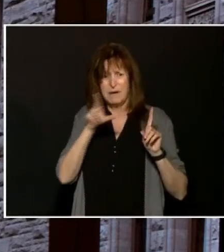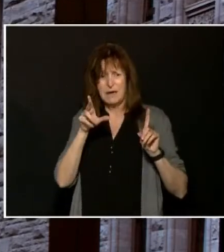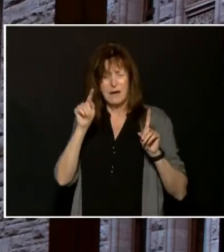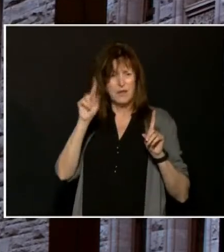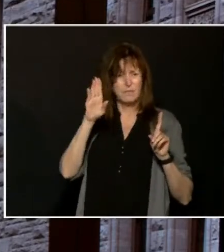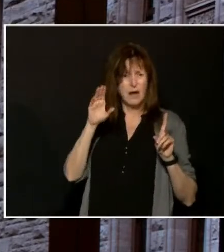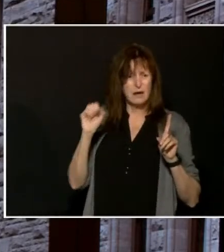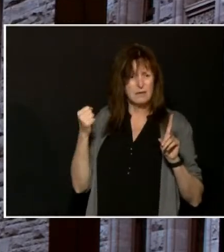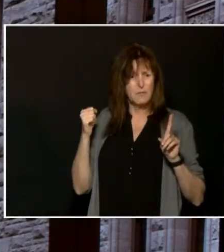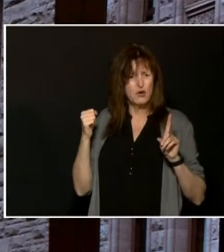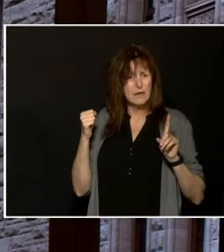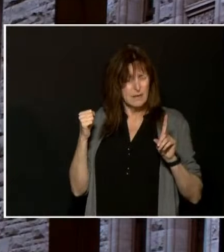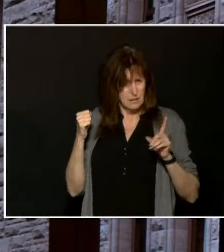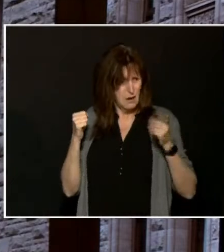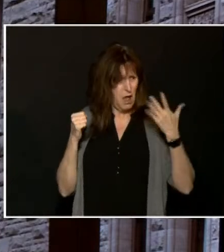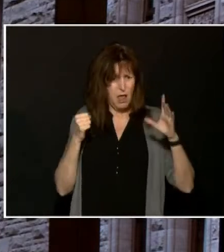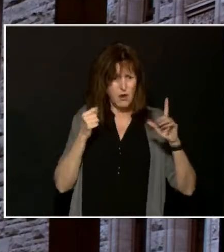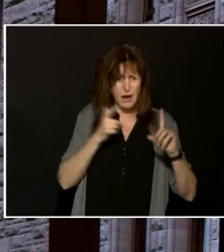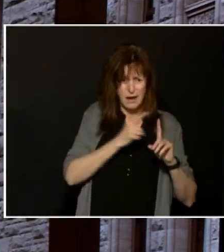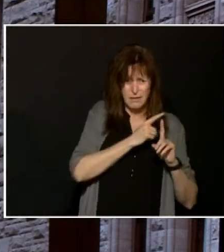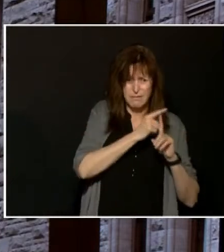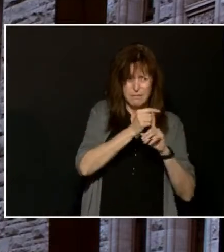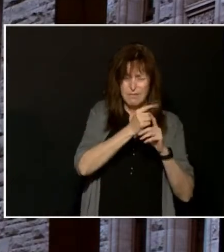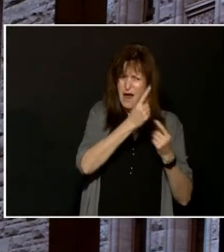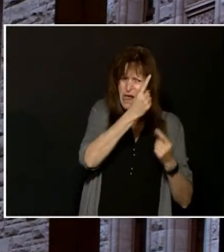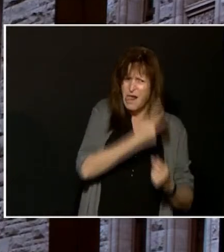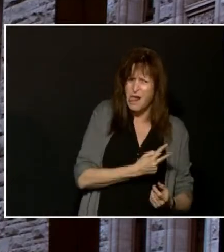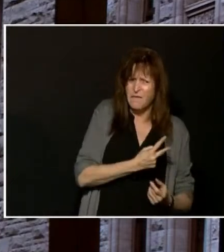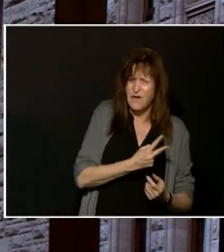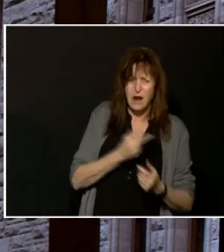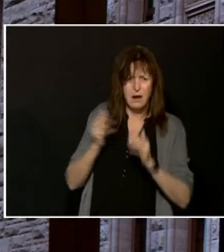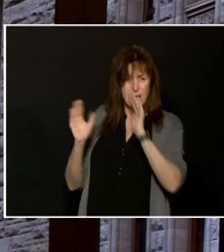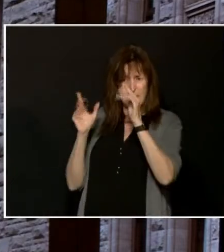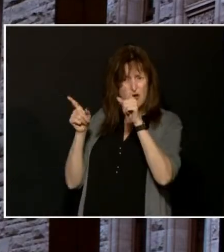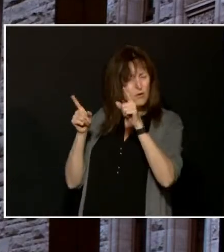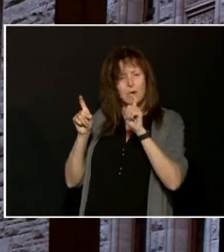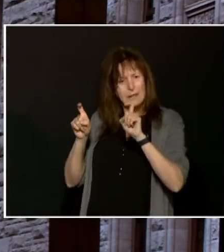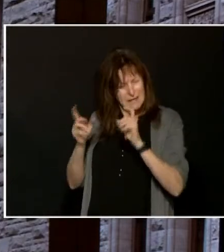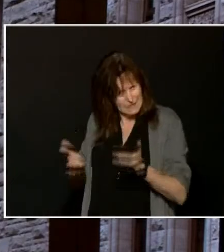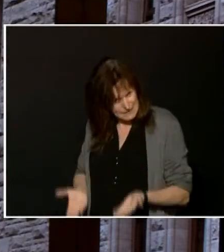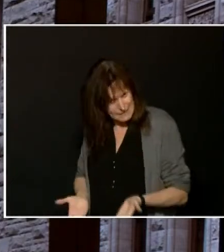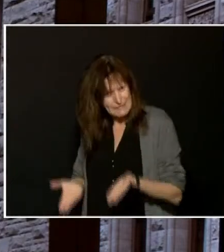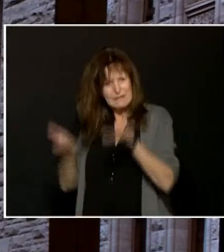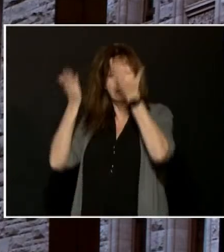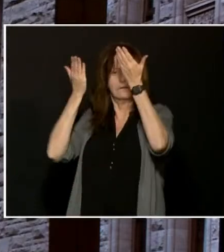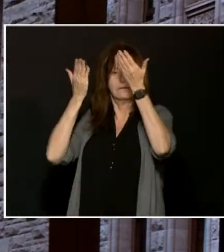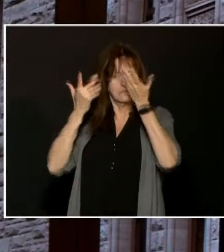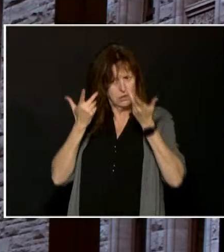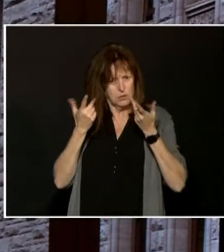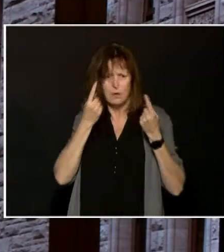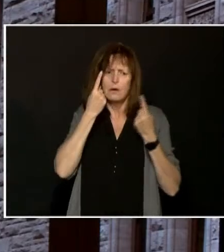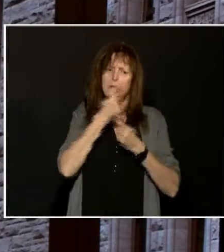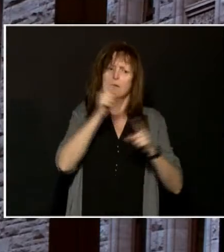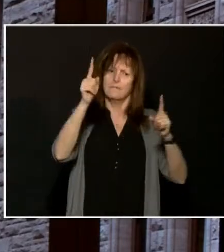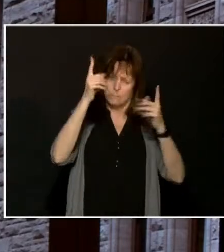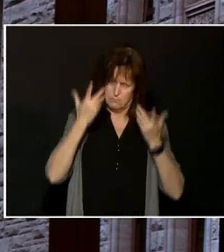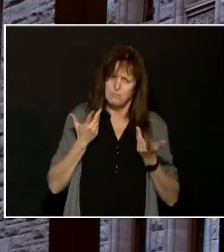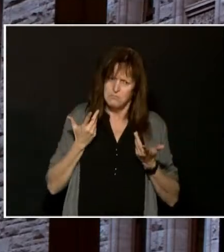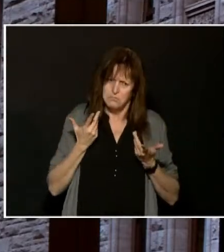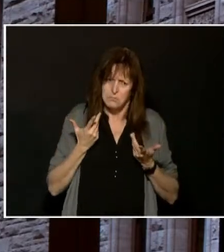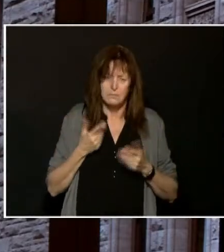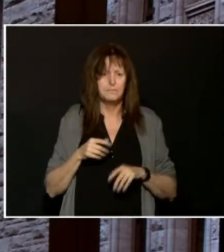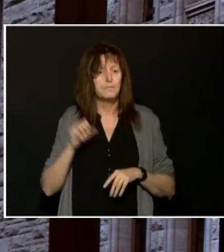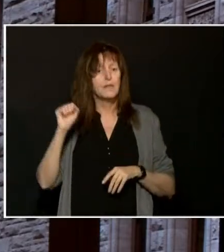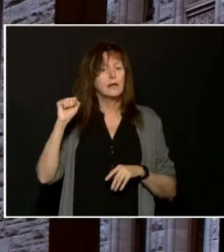already partway through their vaccination program where we had to really ramp up those ones. And you've seen the success that both Sudbury and District Health